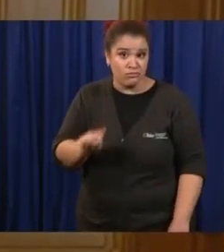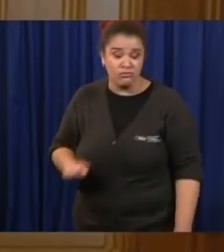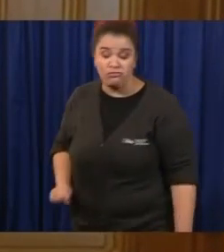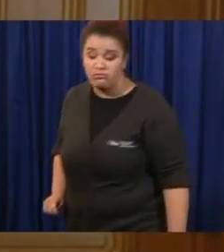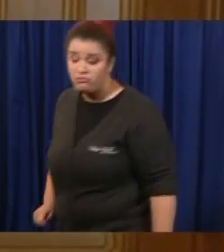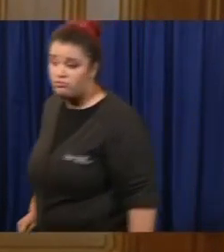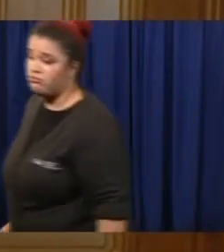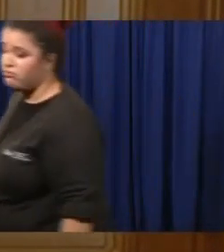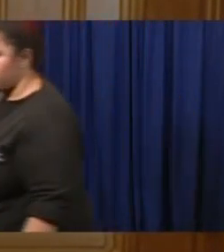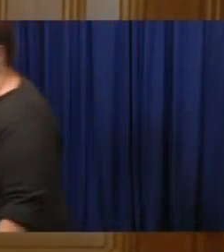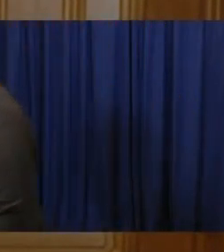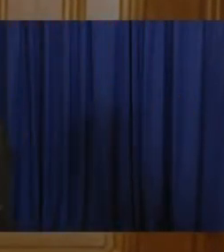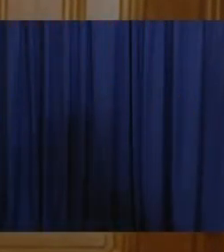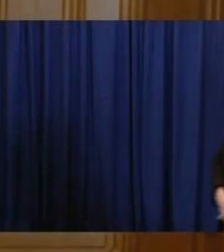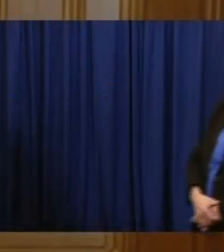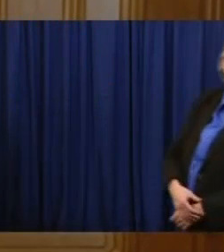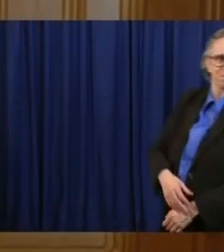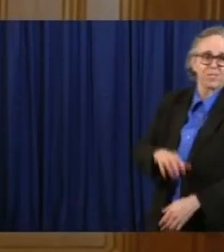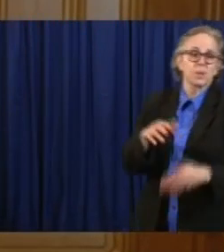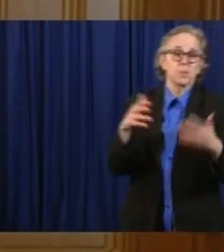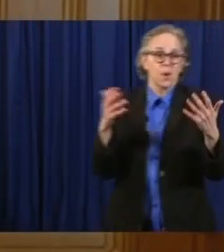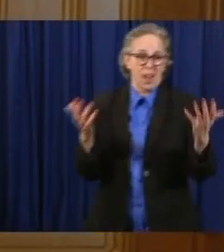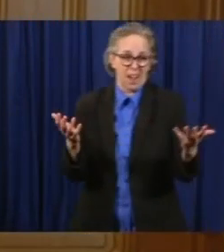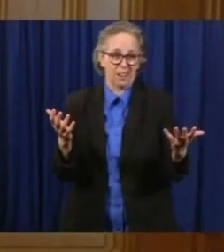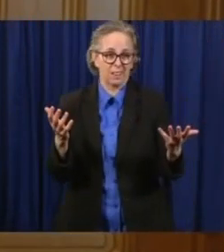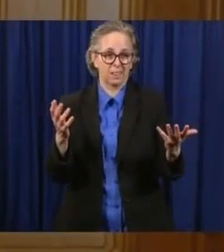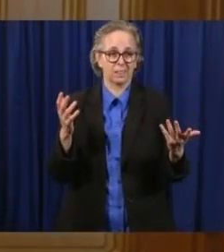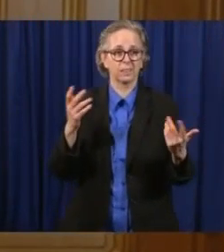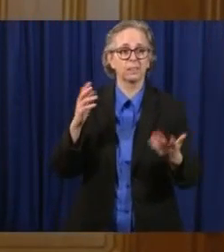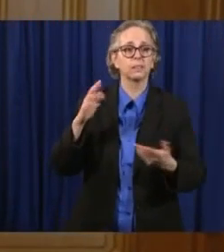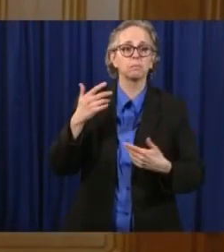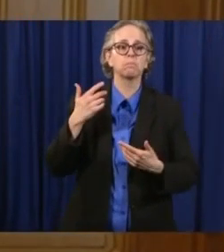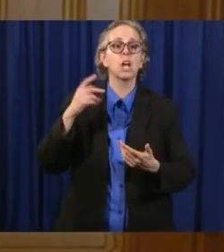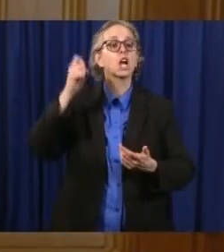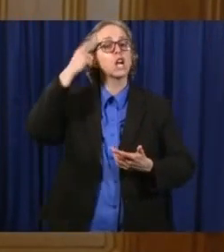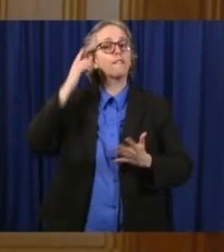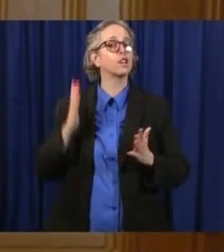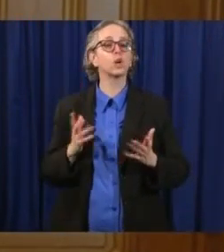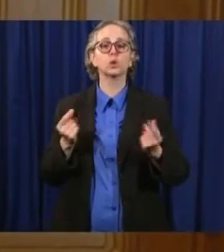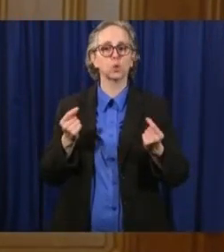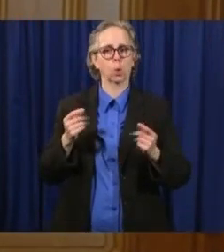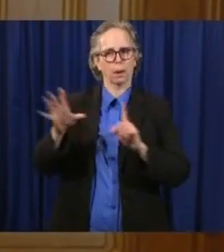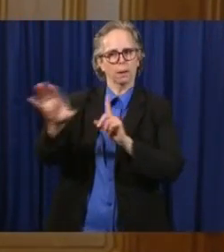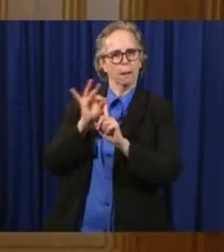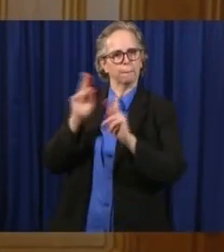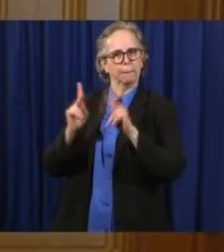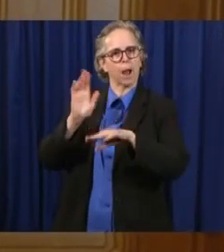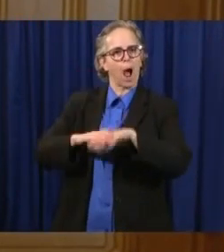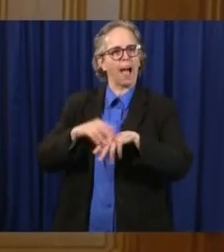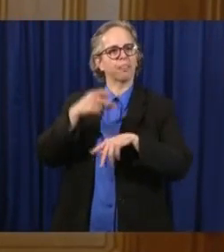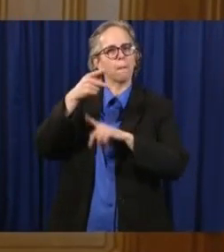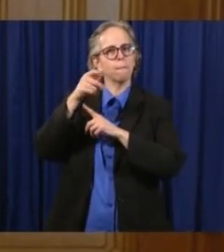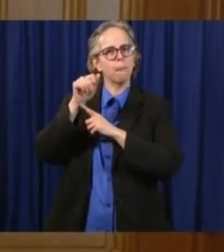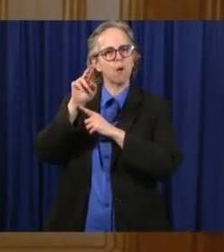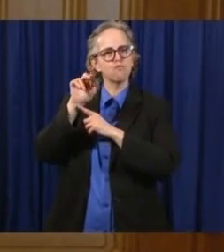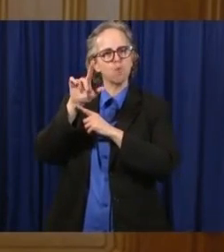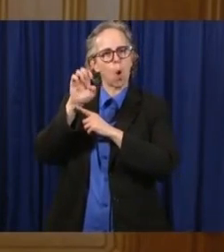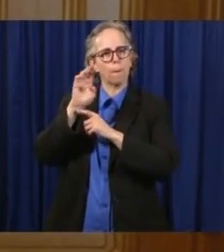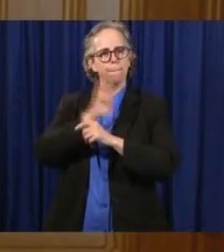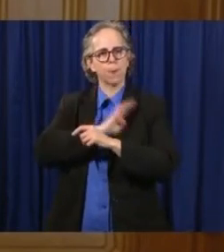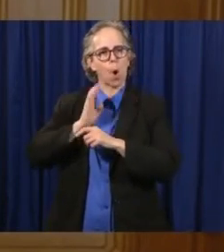Well, the governor appoints the parole board, but the parole board does make its own decisions.